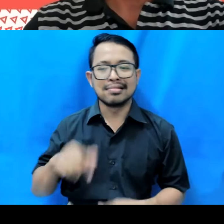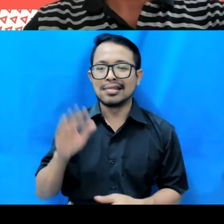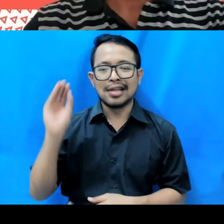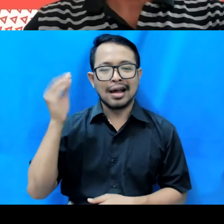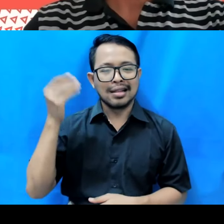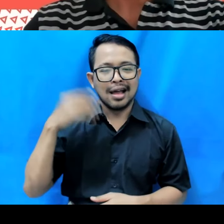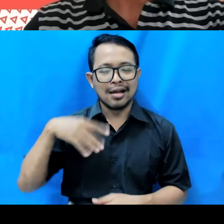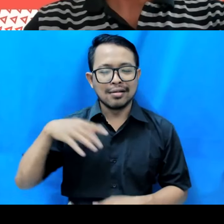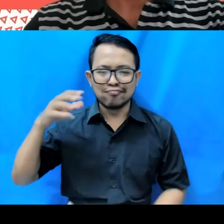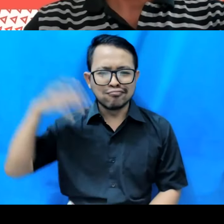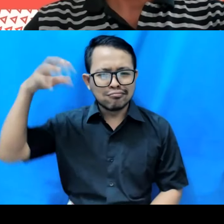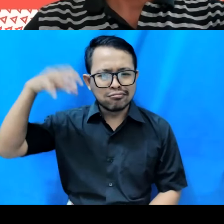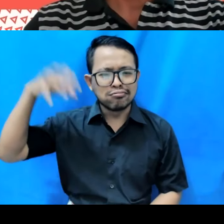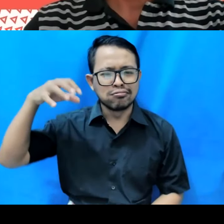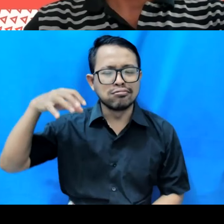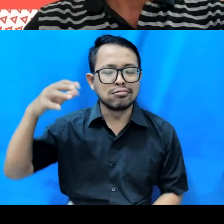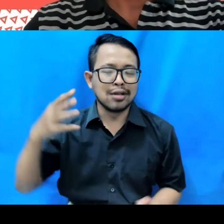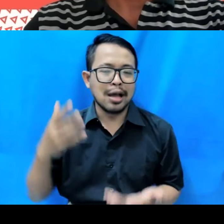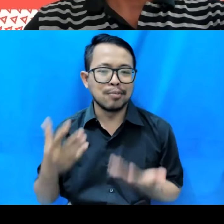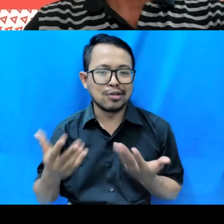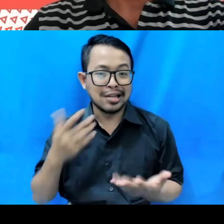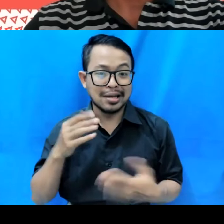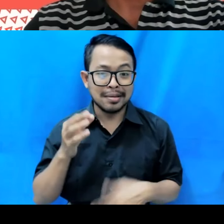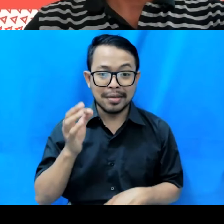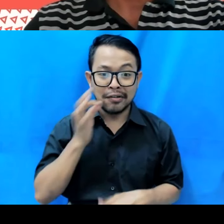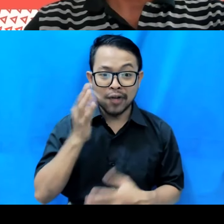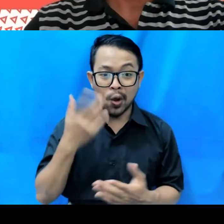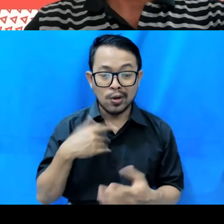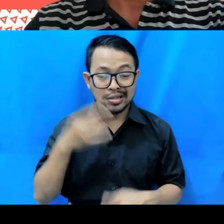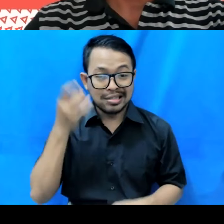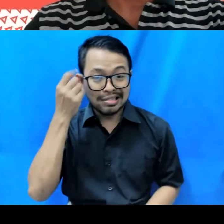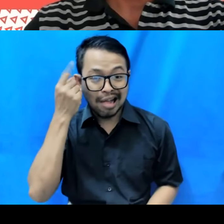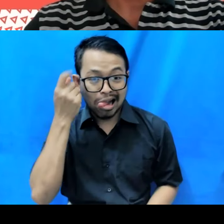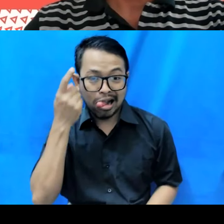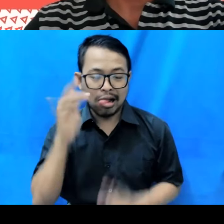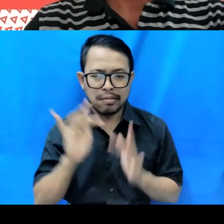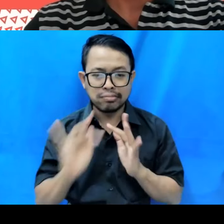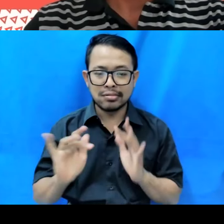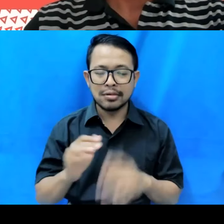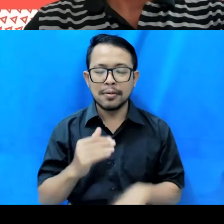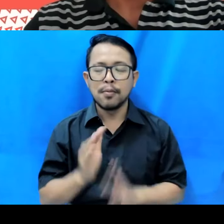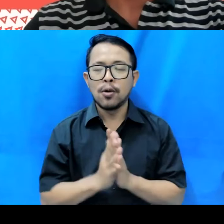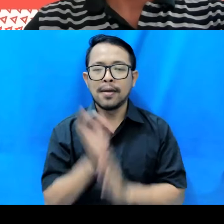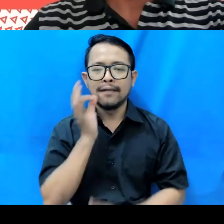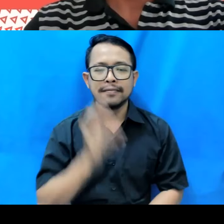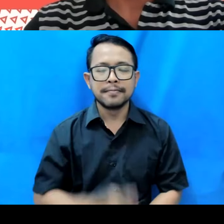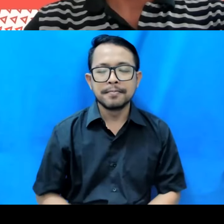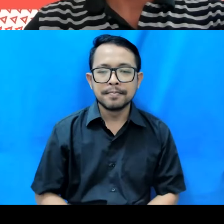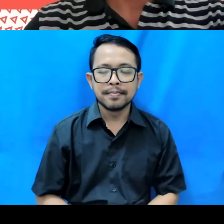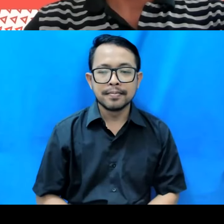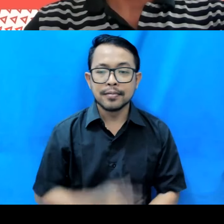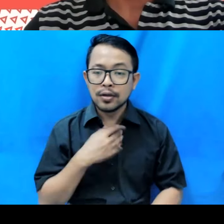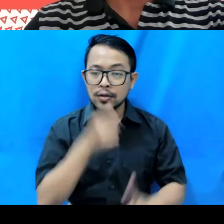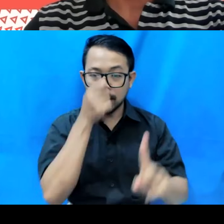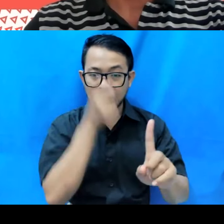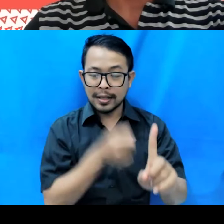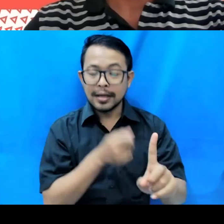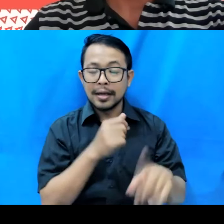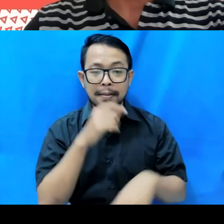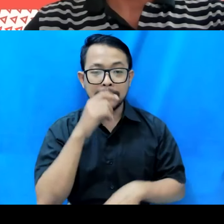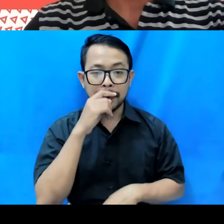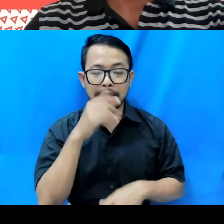in Jakarta, it's raining at the moment. So if there's any disturbance in the signal, I would